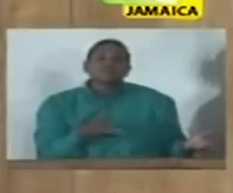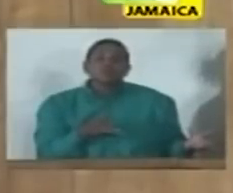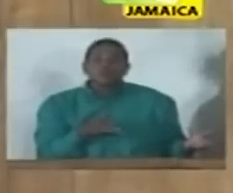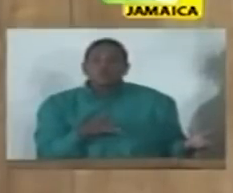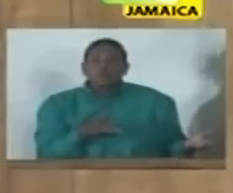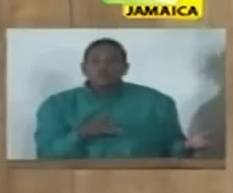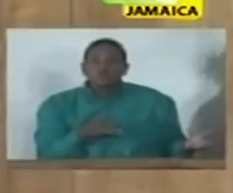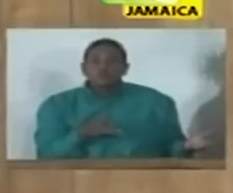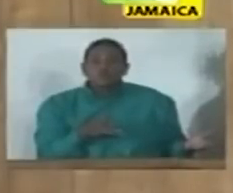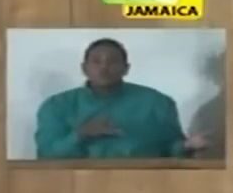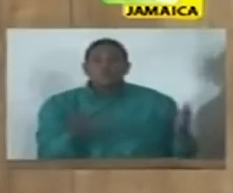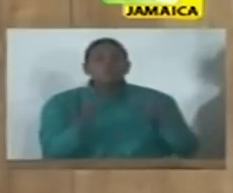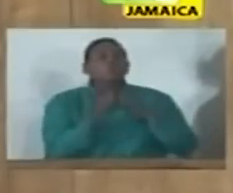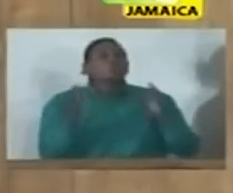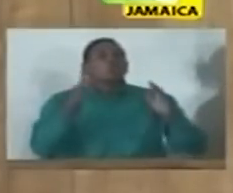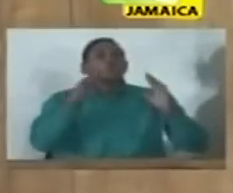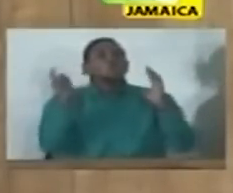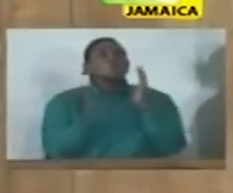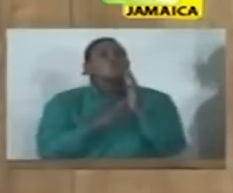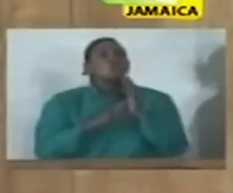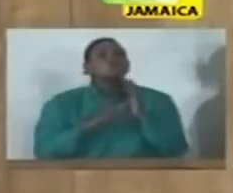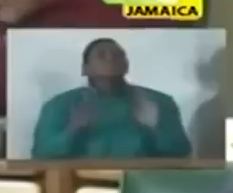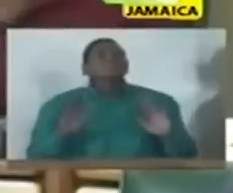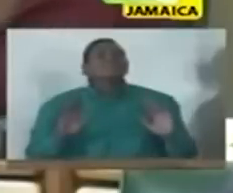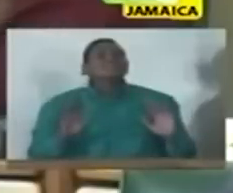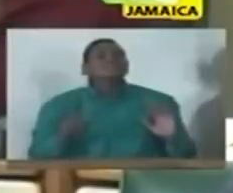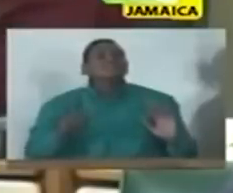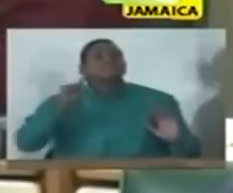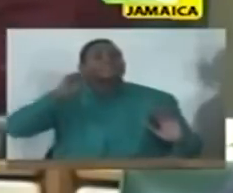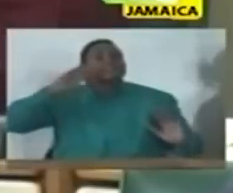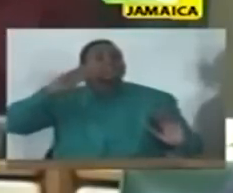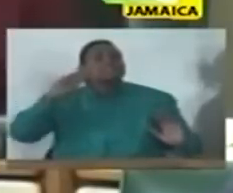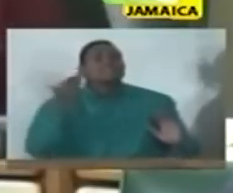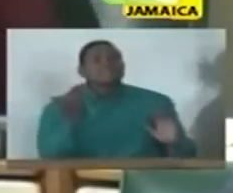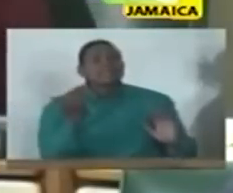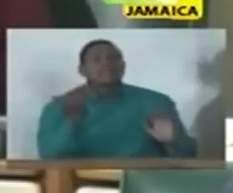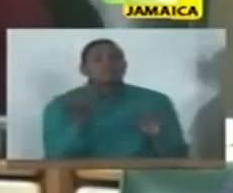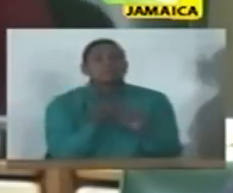without being noticed that this seems to be